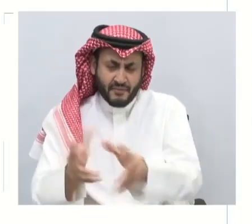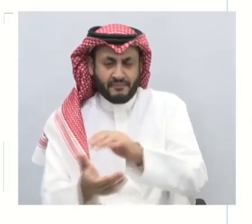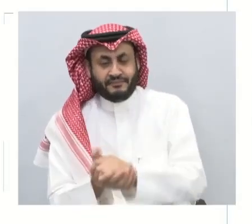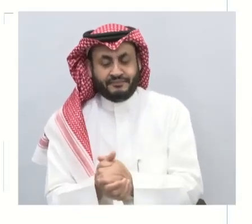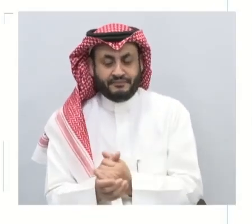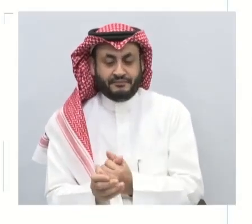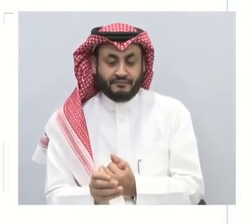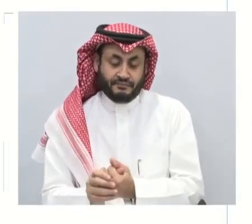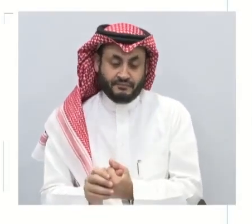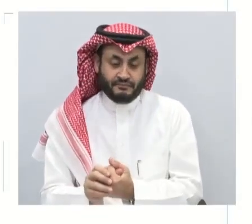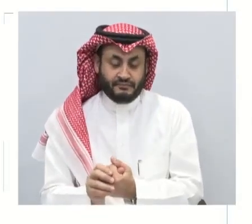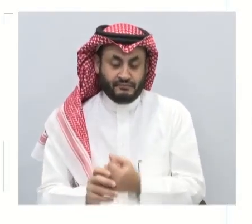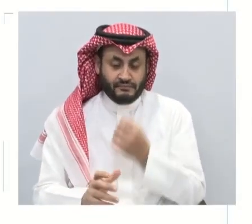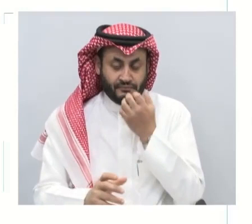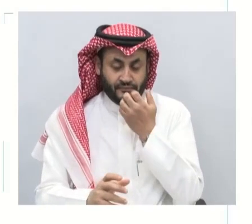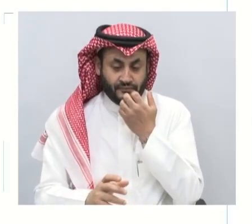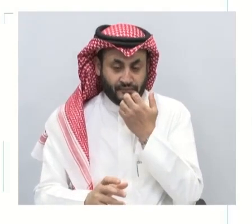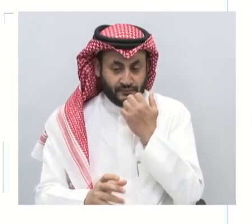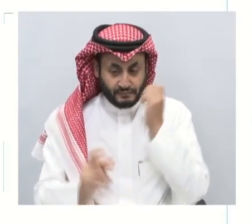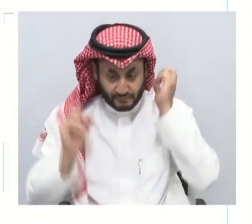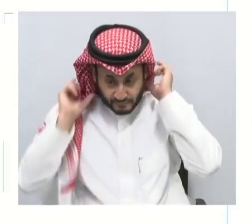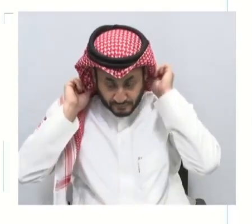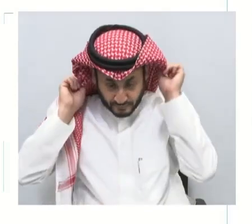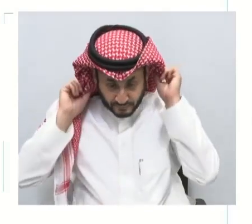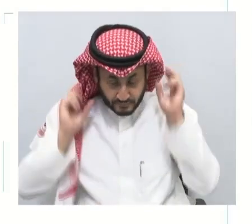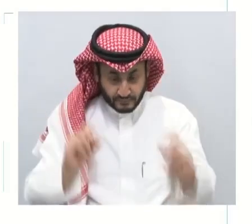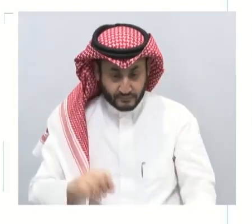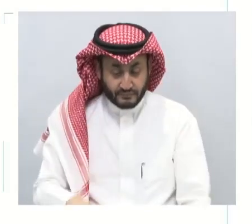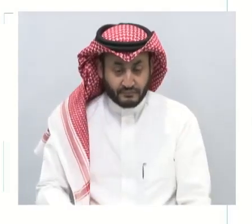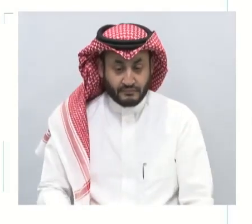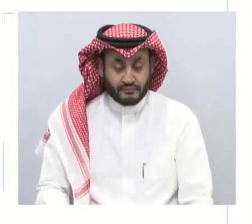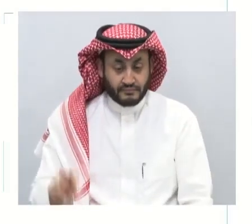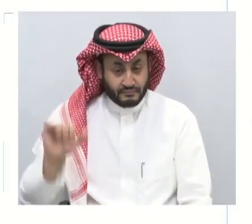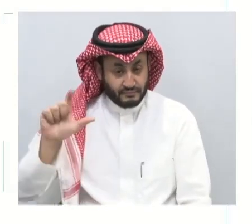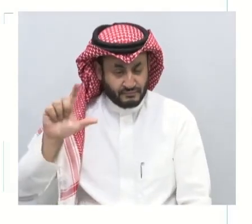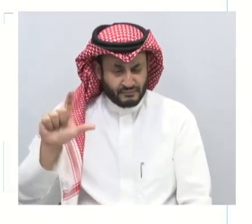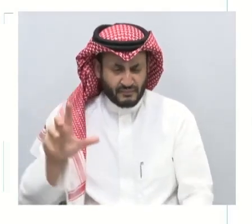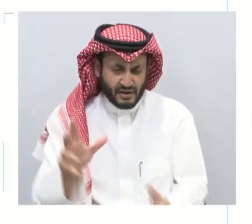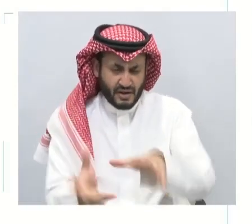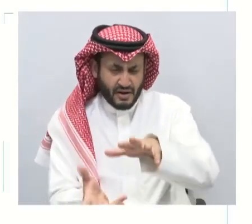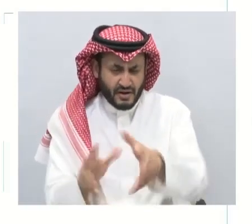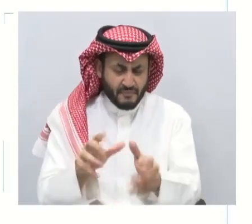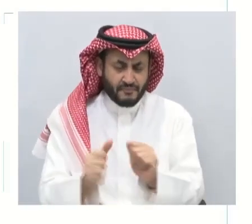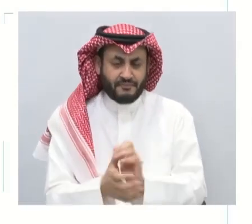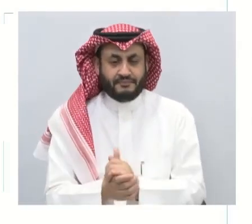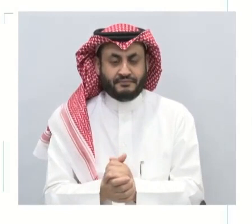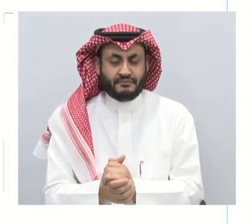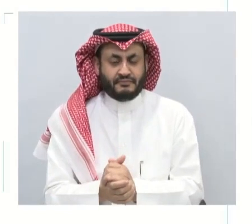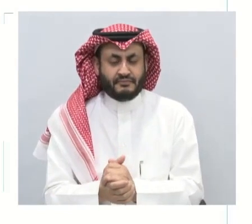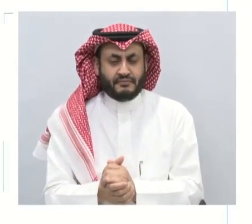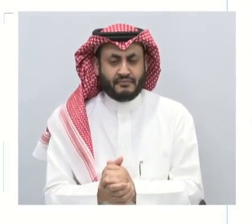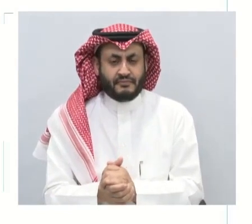she's sure about the action she will do. But when she says, I will go to school, That indicates prediction. She's